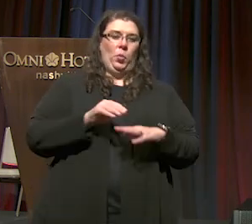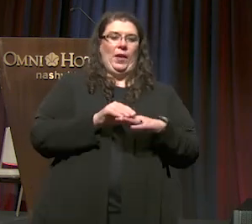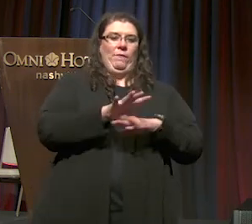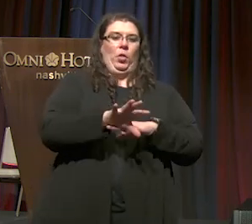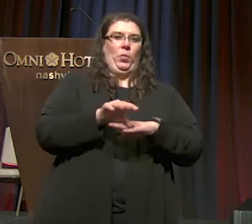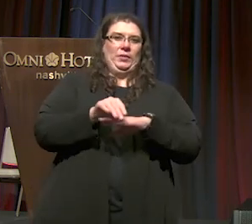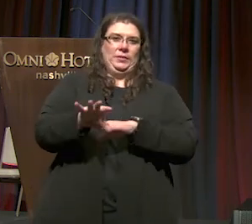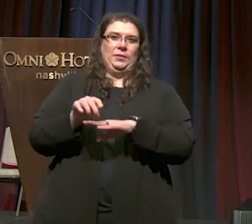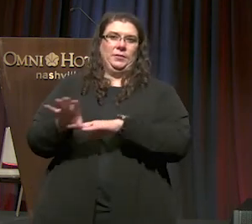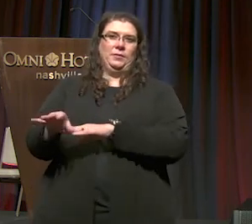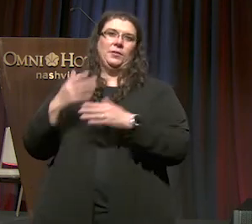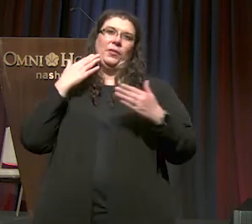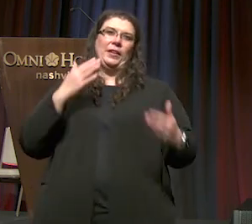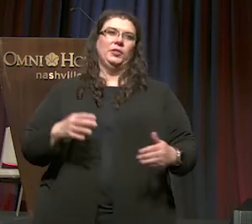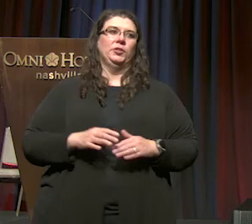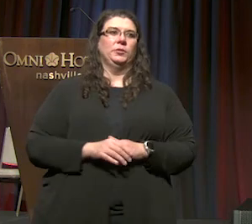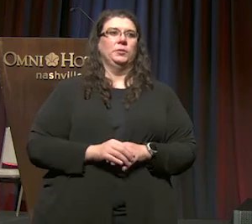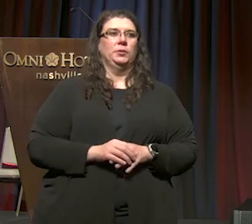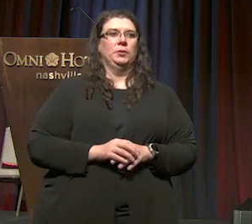influence. Thank you.